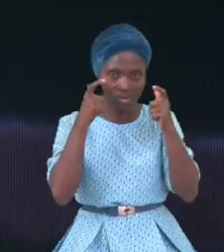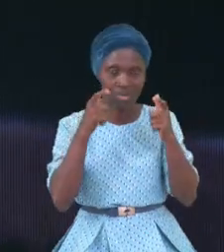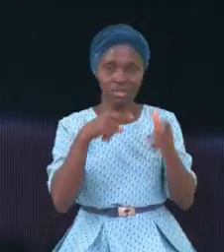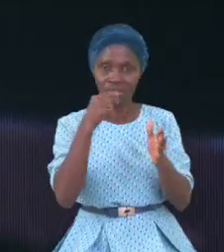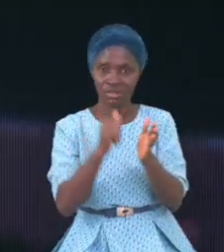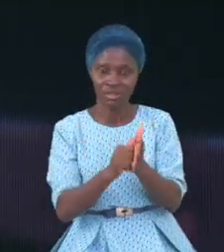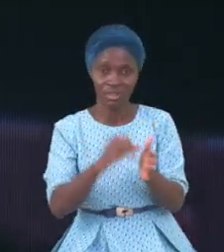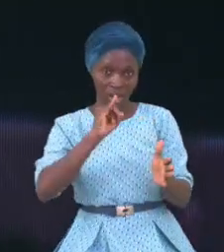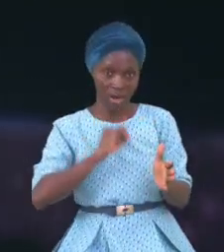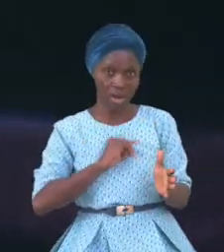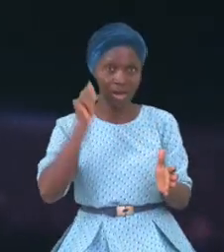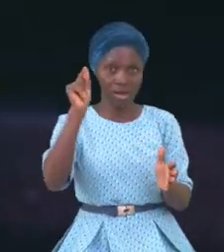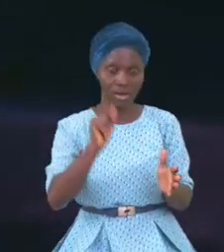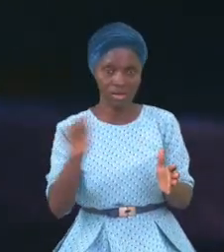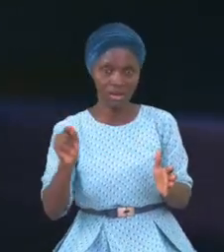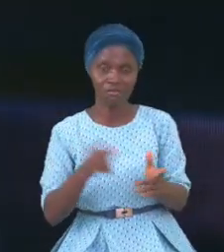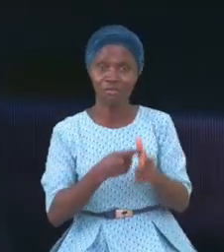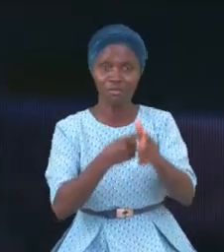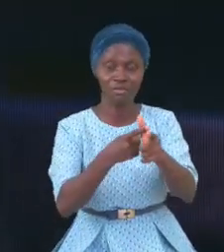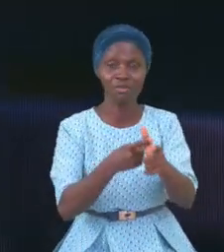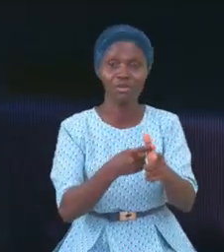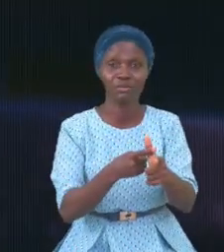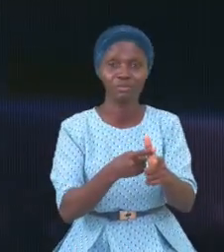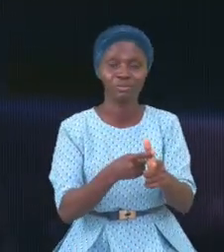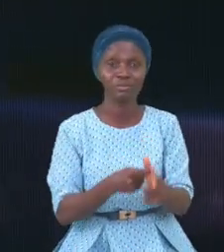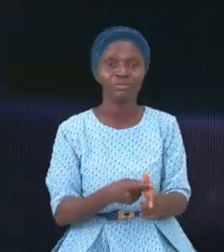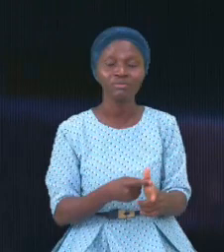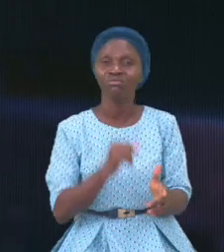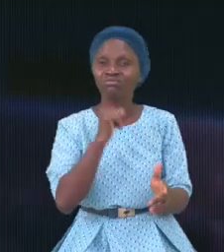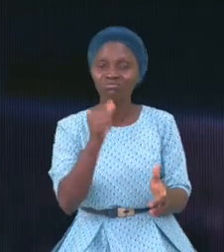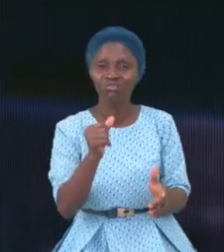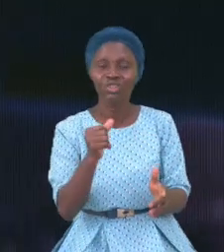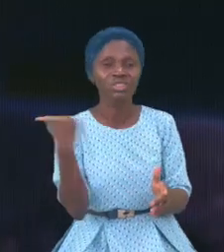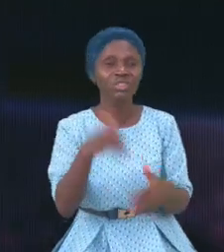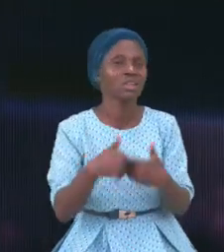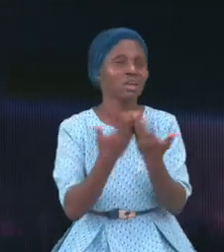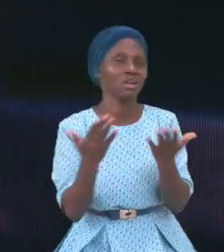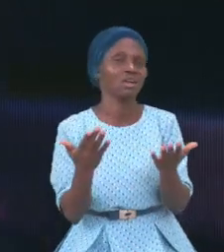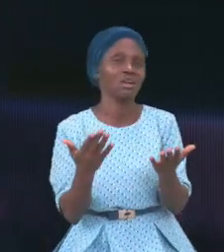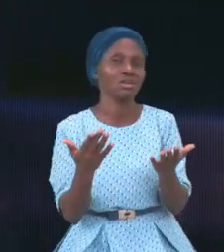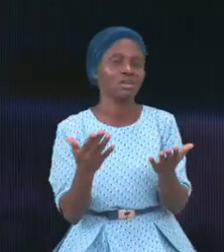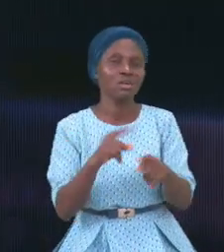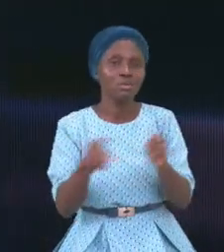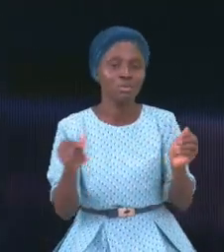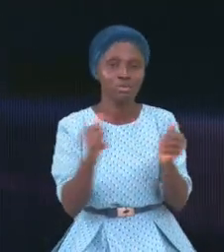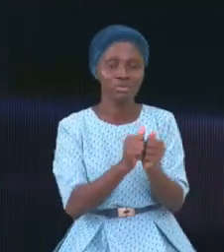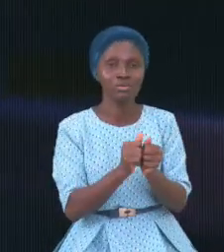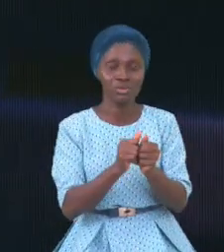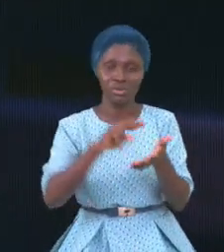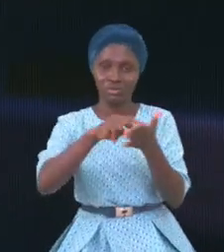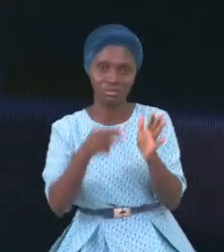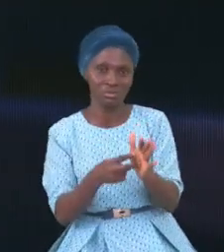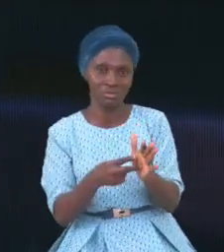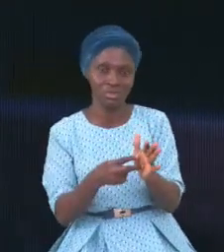uncertainly, so fight I. It wasn't fighting man, it was fighting the fleshly